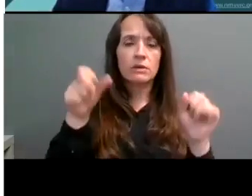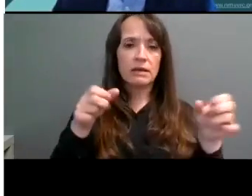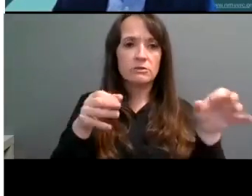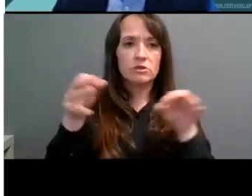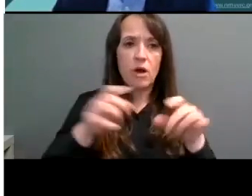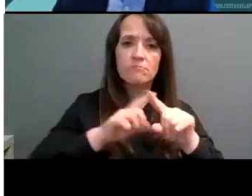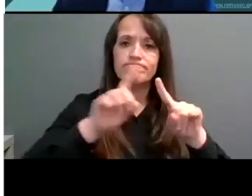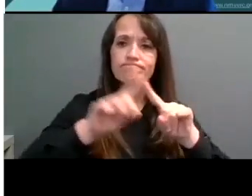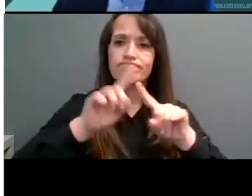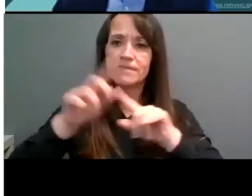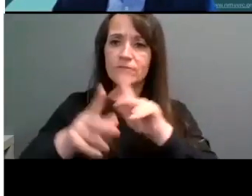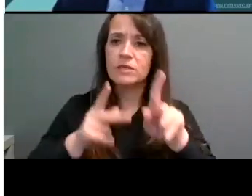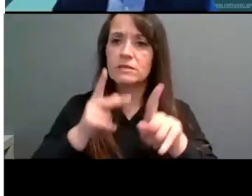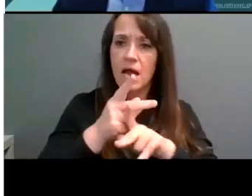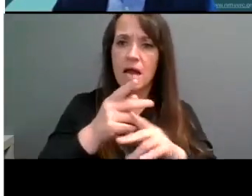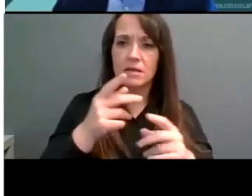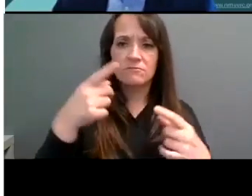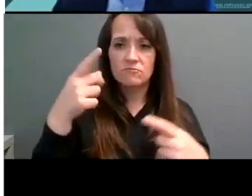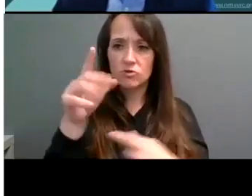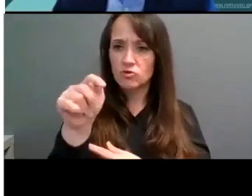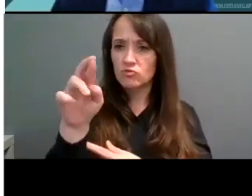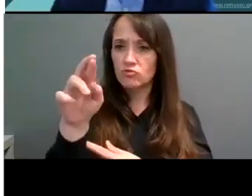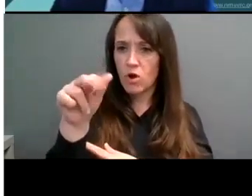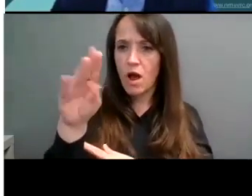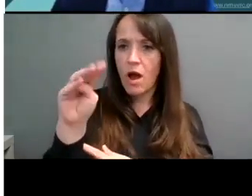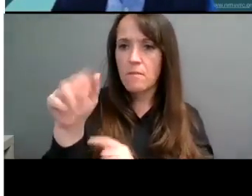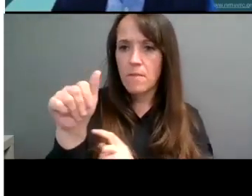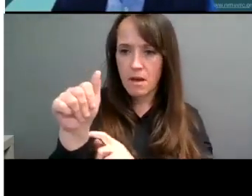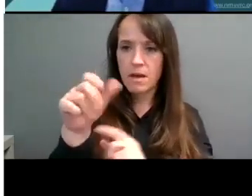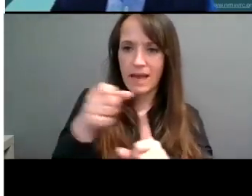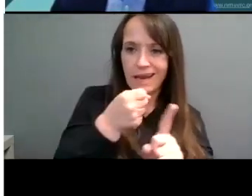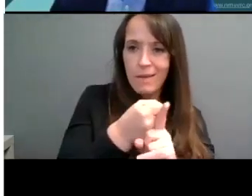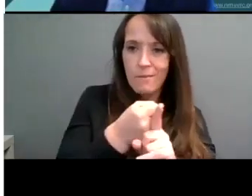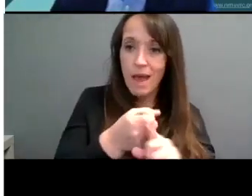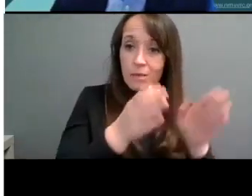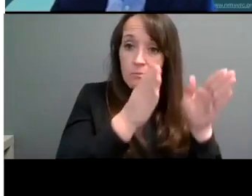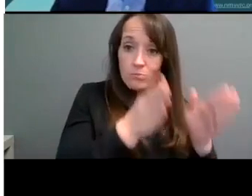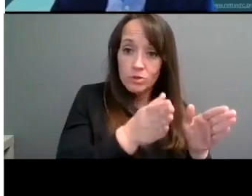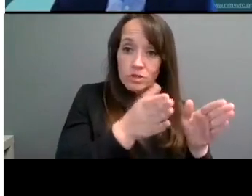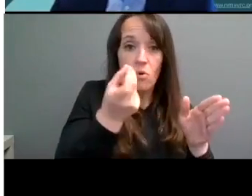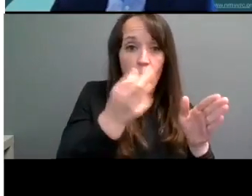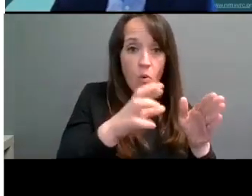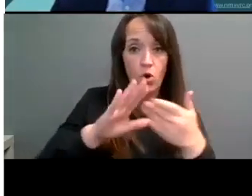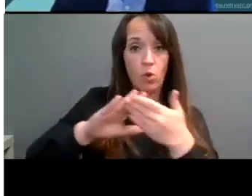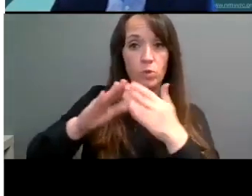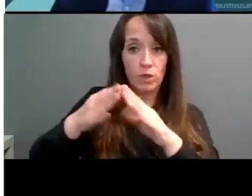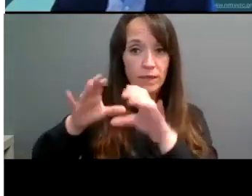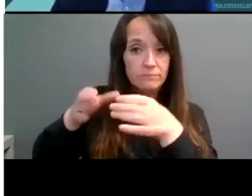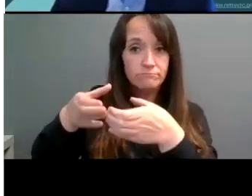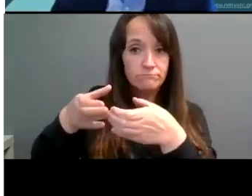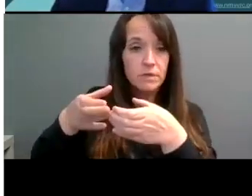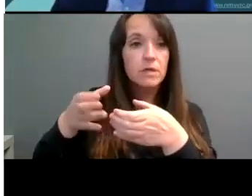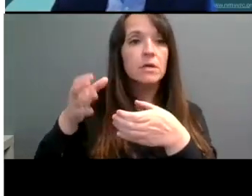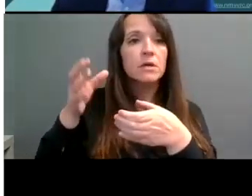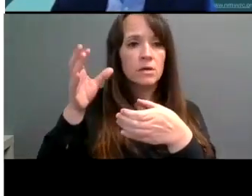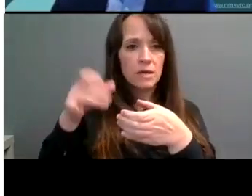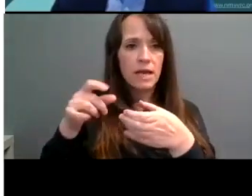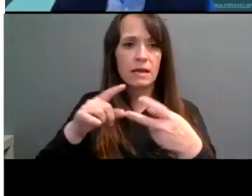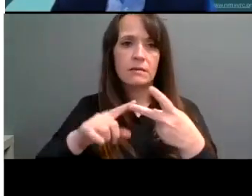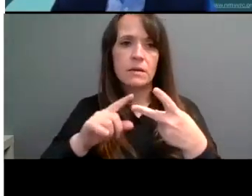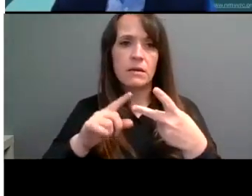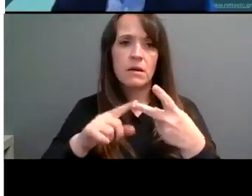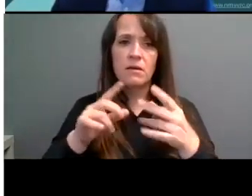impact mass violence victims, survivors, and communities. And in addition, you know, you're going to be able to identify potential risks and